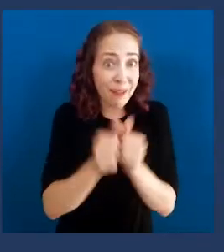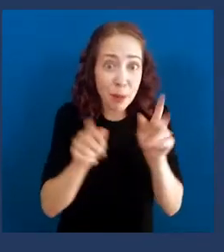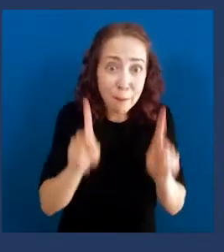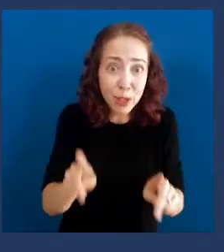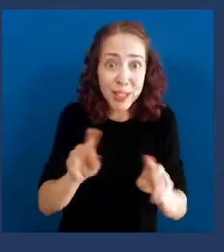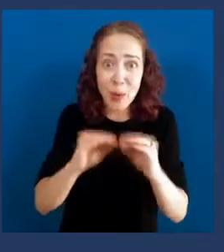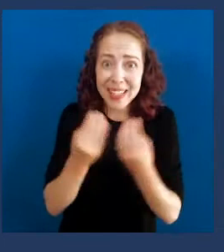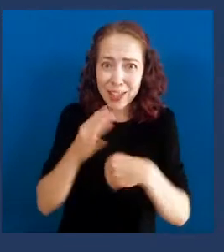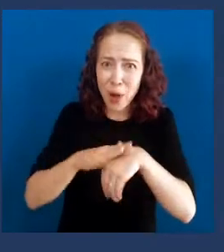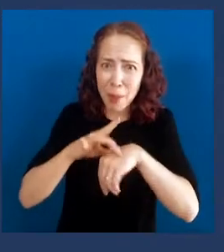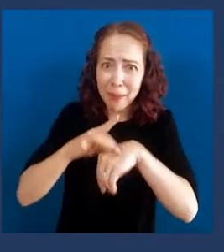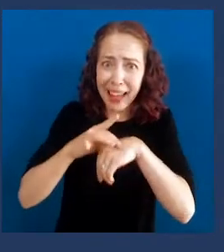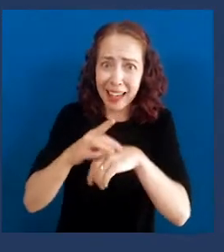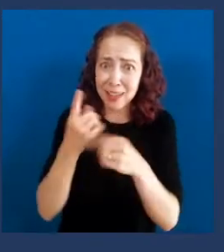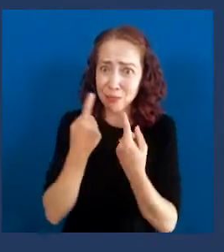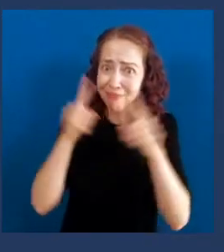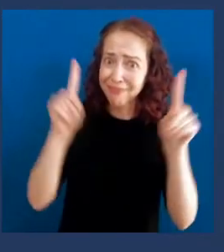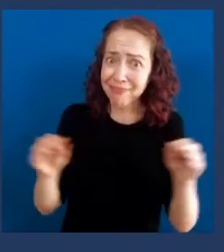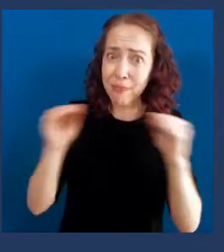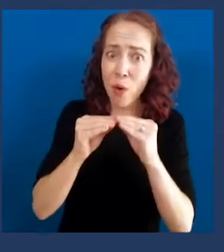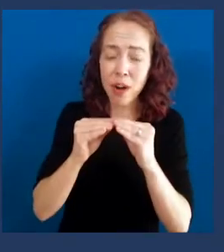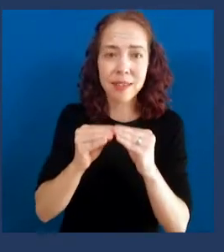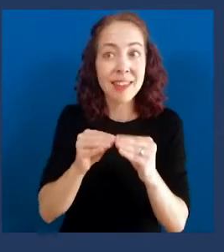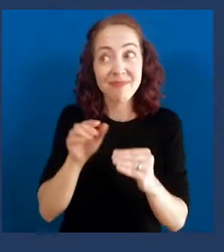then that's helping Microsoft achieve its mission.